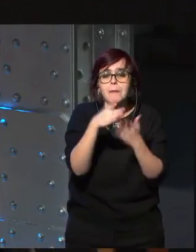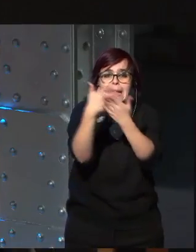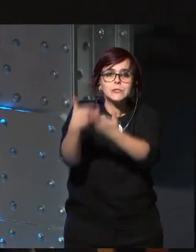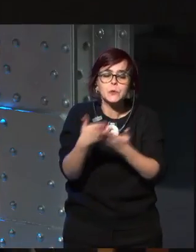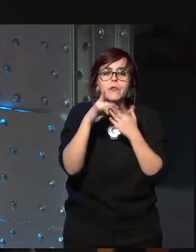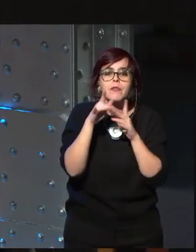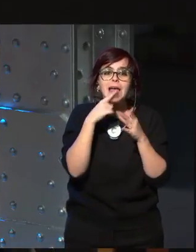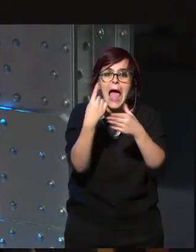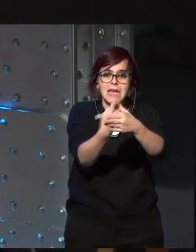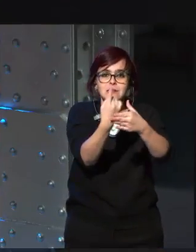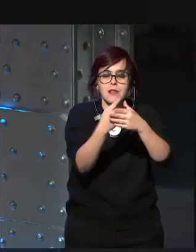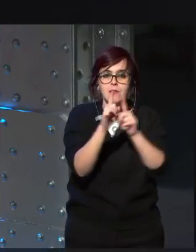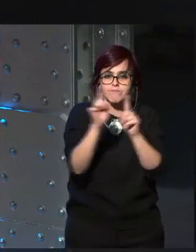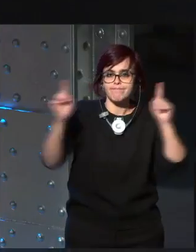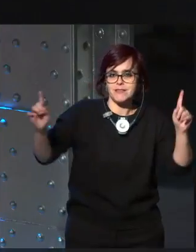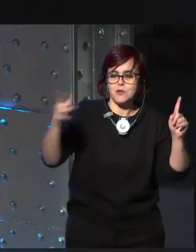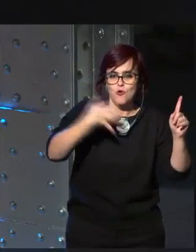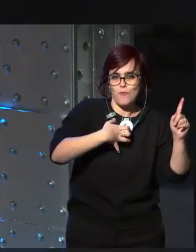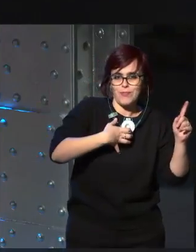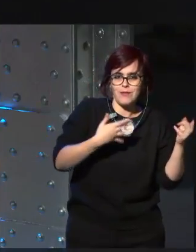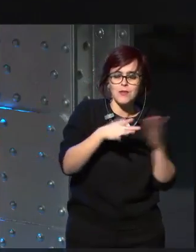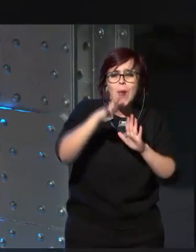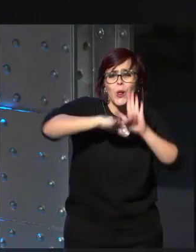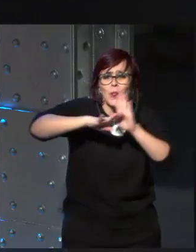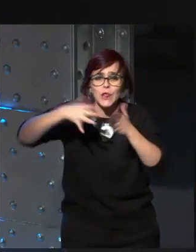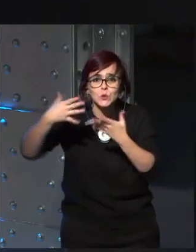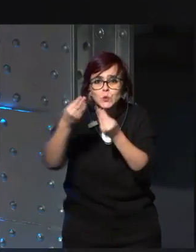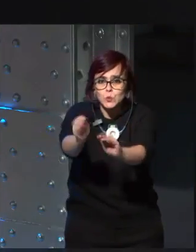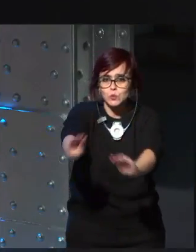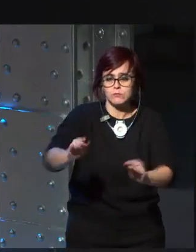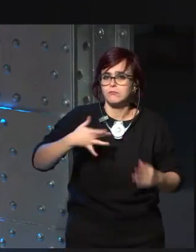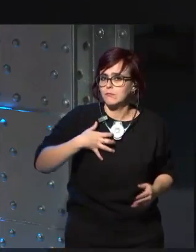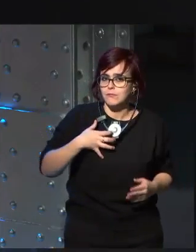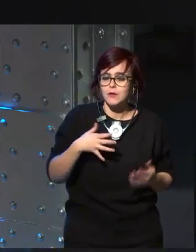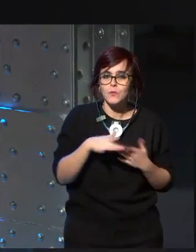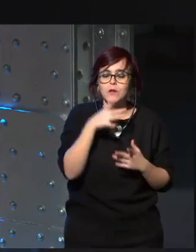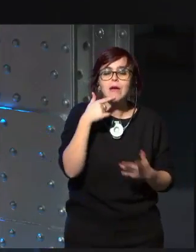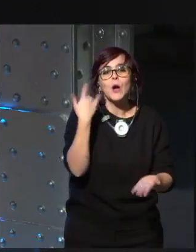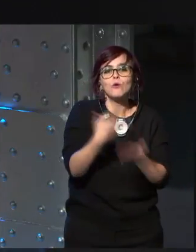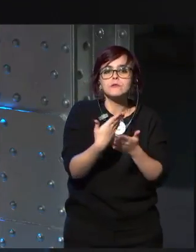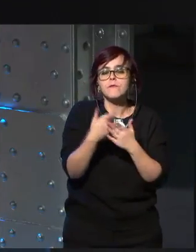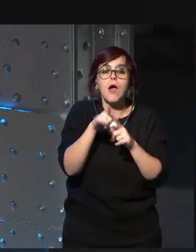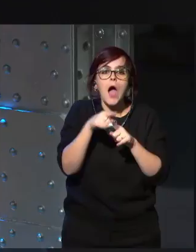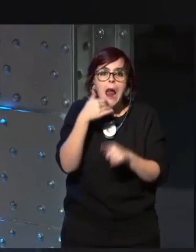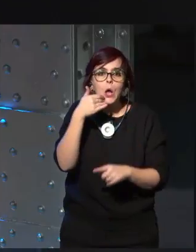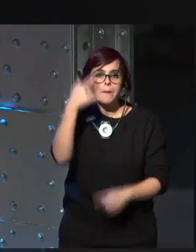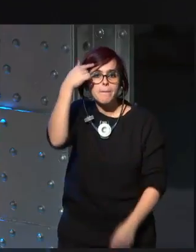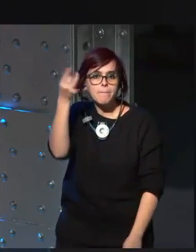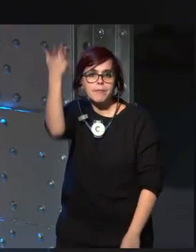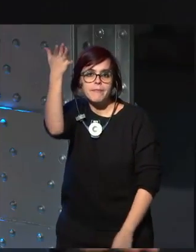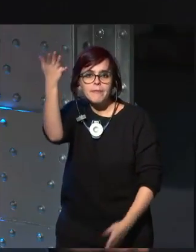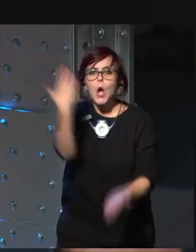I wouldn't trust literally whatever anyone has to say with a certain paper. That is